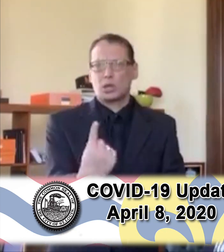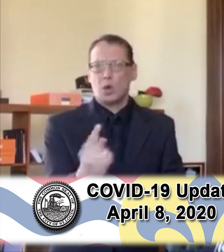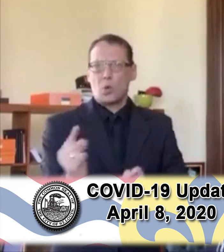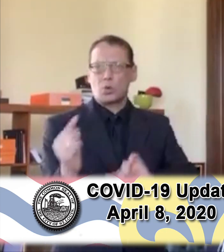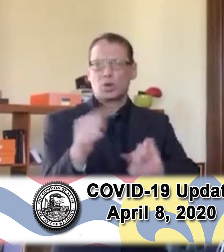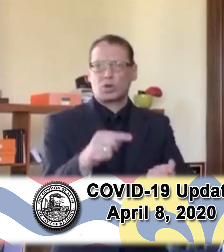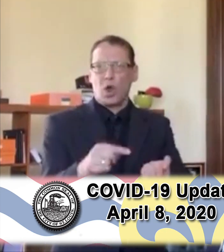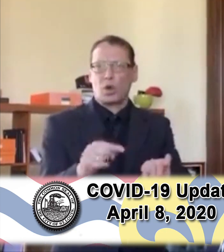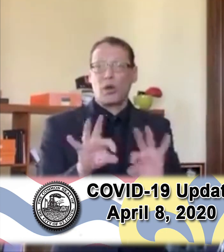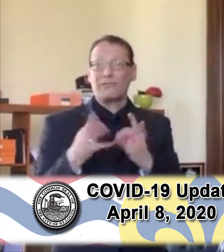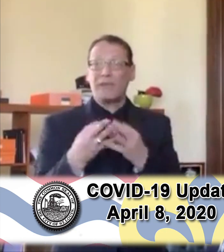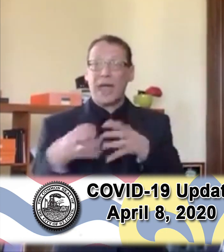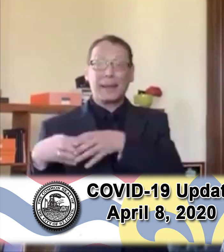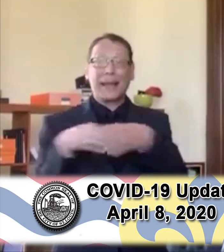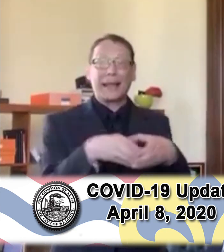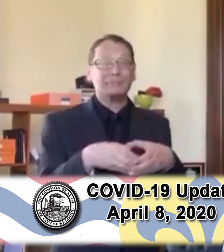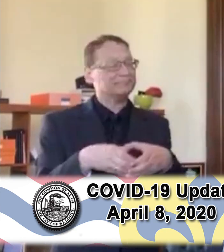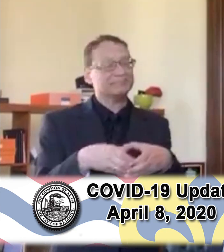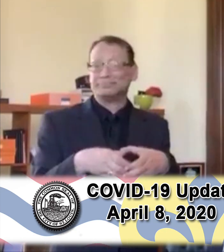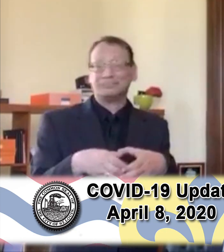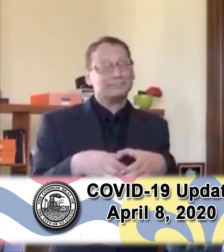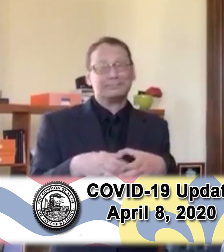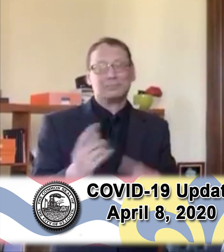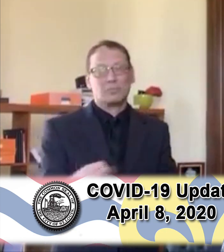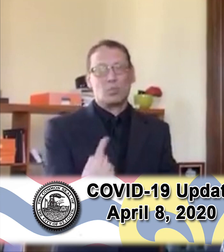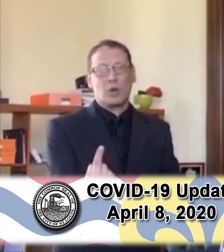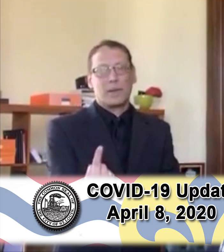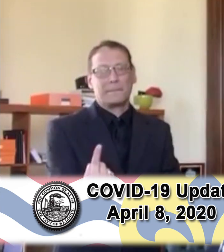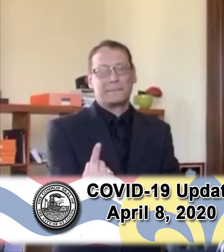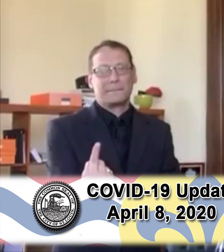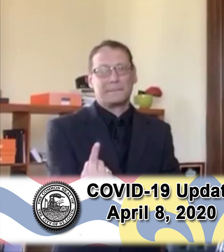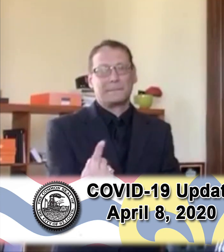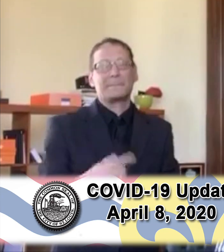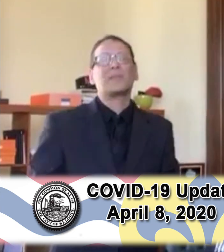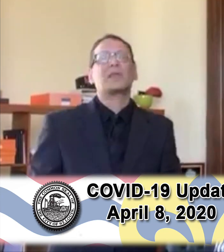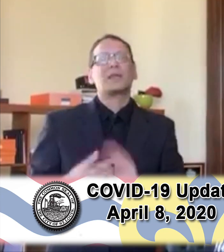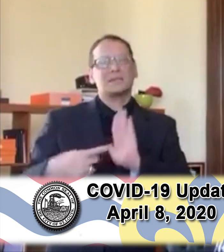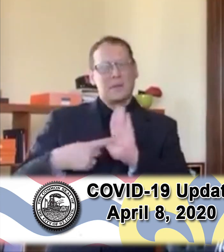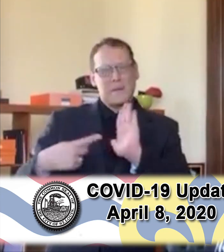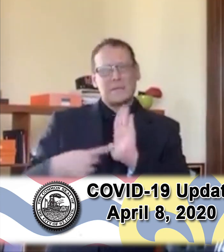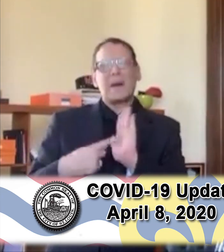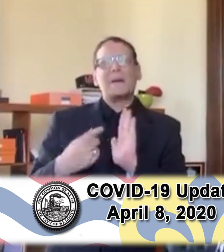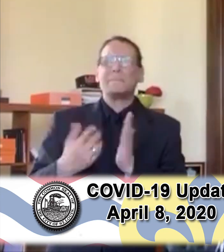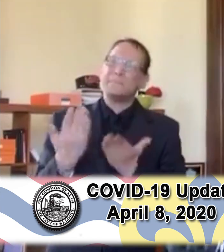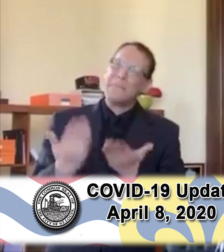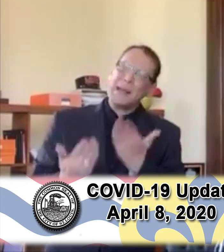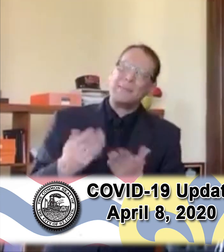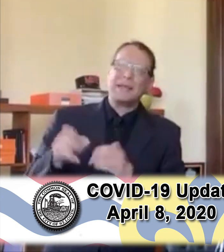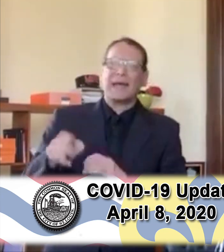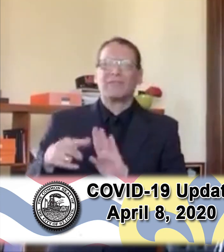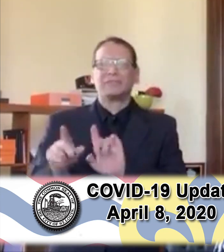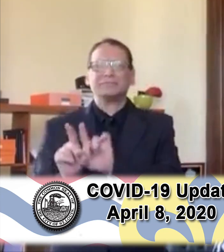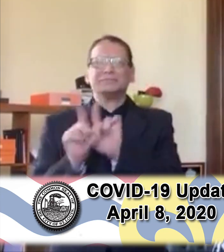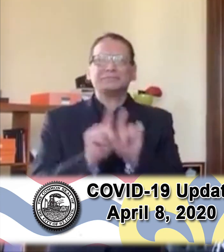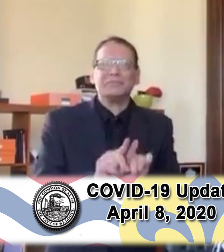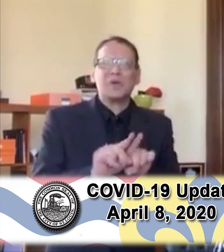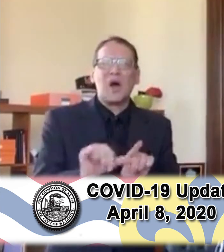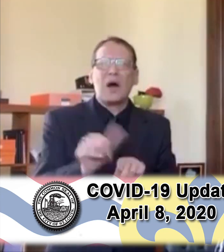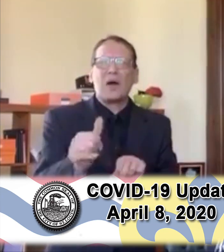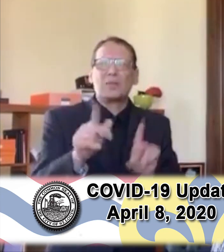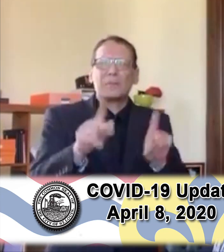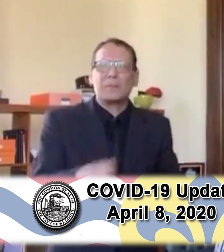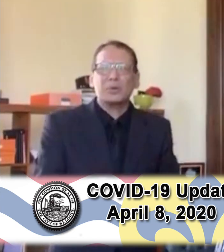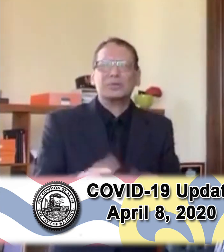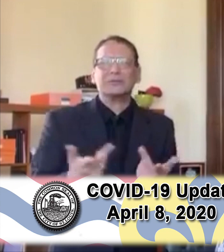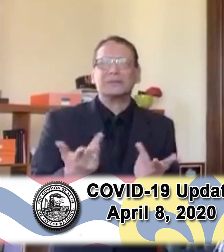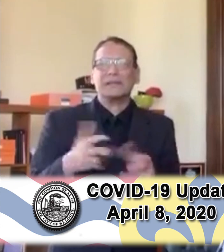you, if possible. We know some folks may have to go with somebody else because of maybe it's someone